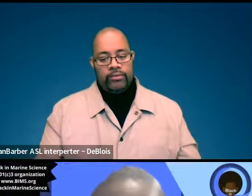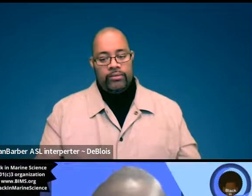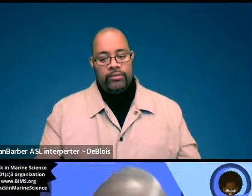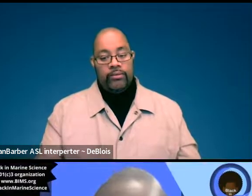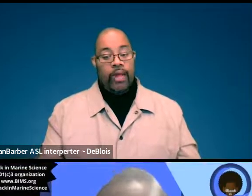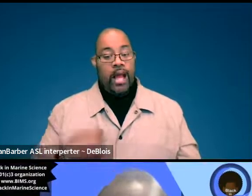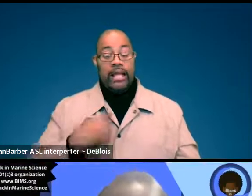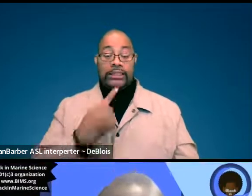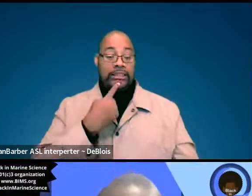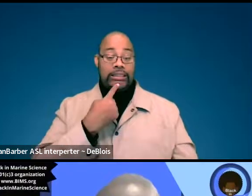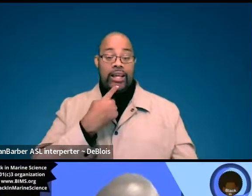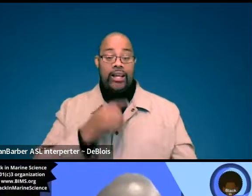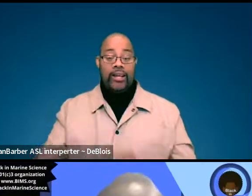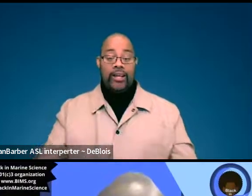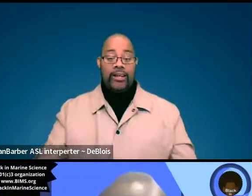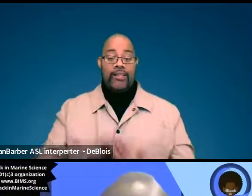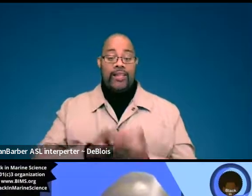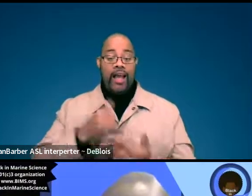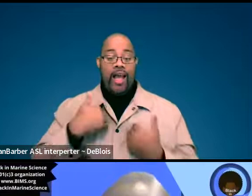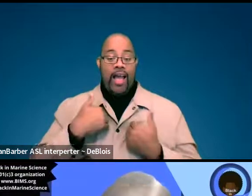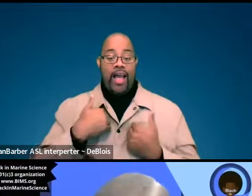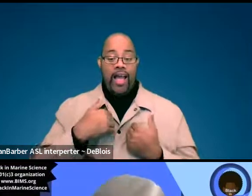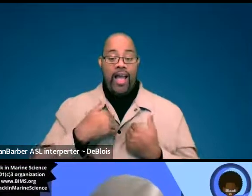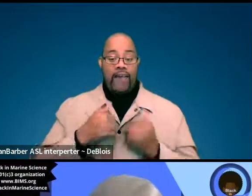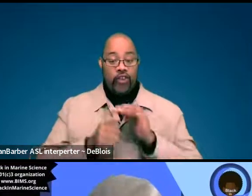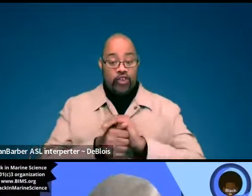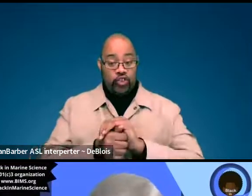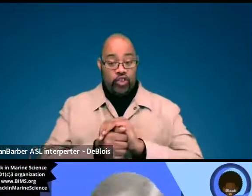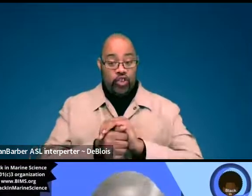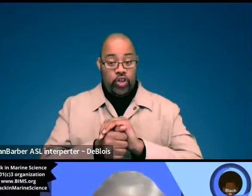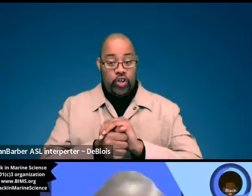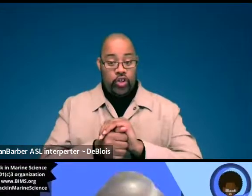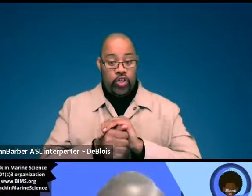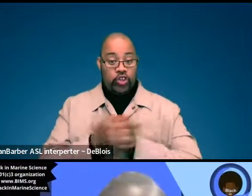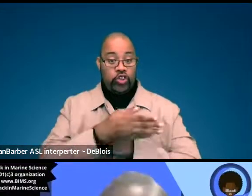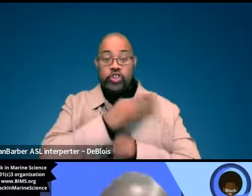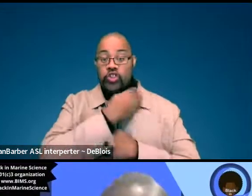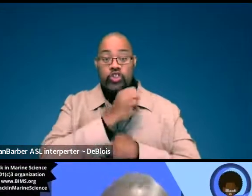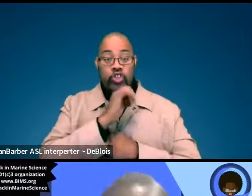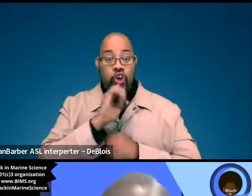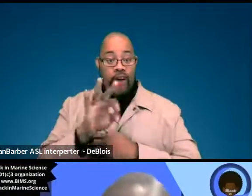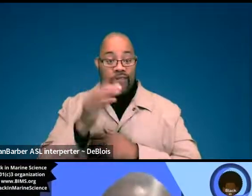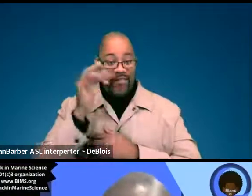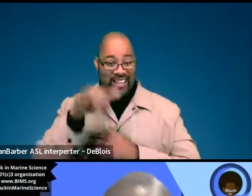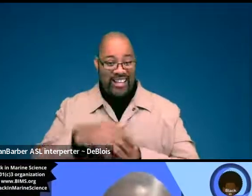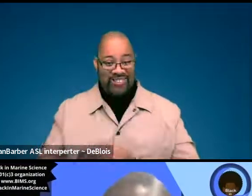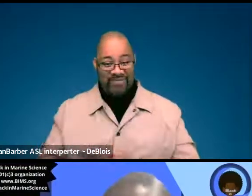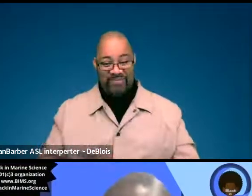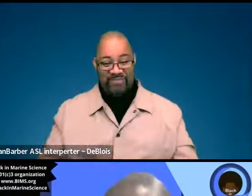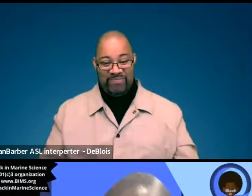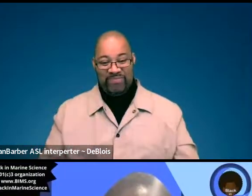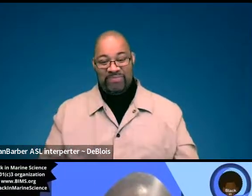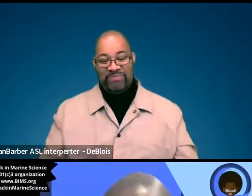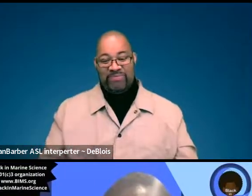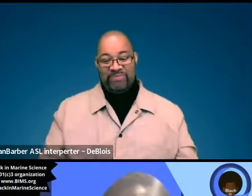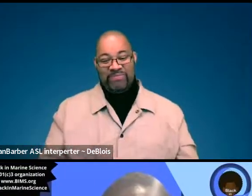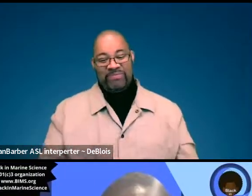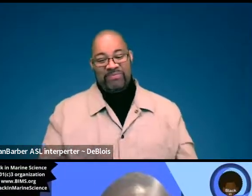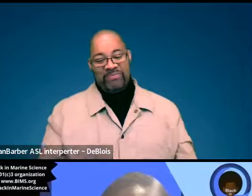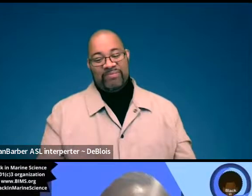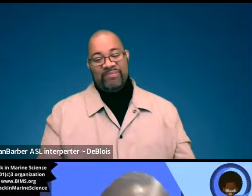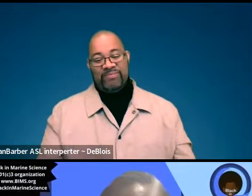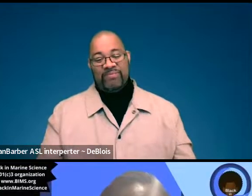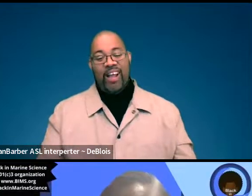I was just gonna say that I have a sea turtle scarf on for this. Yes.